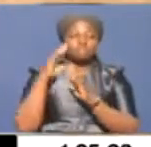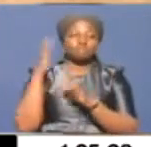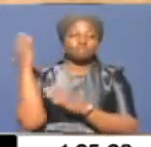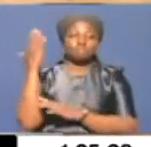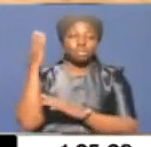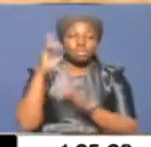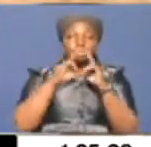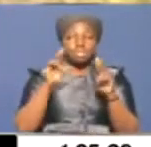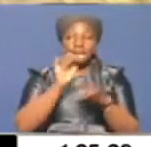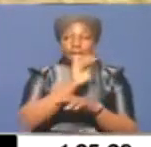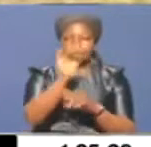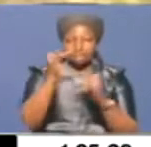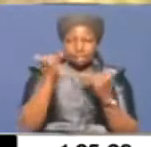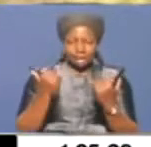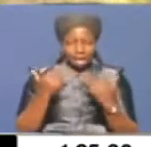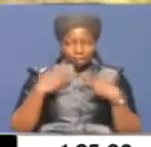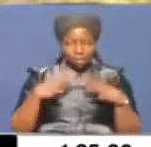voters.